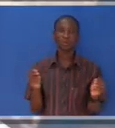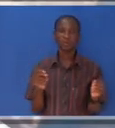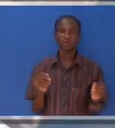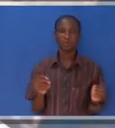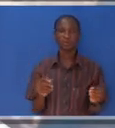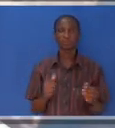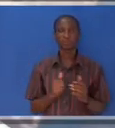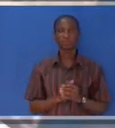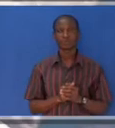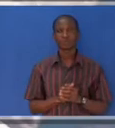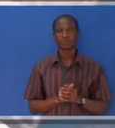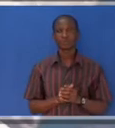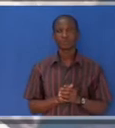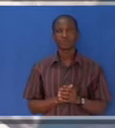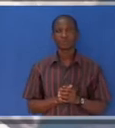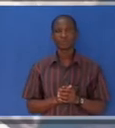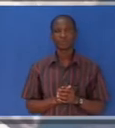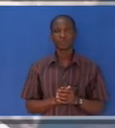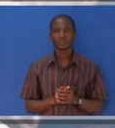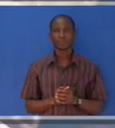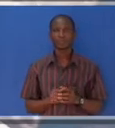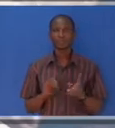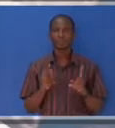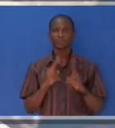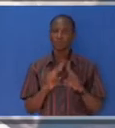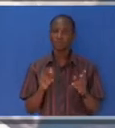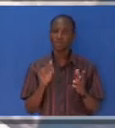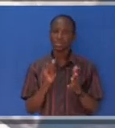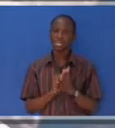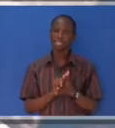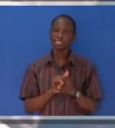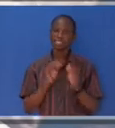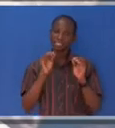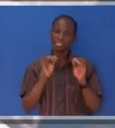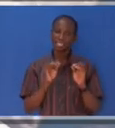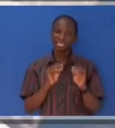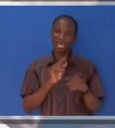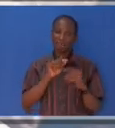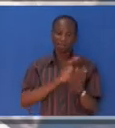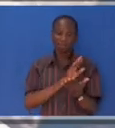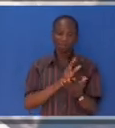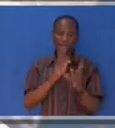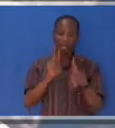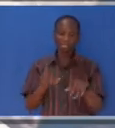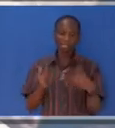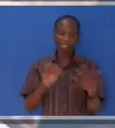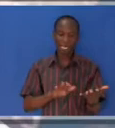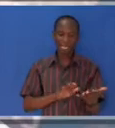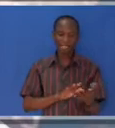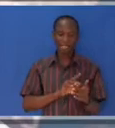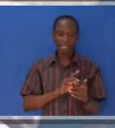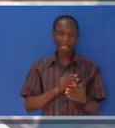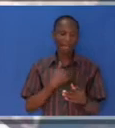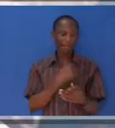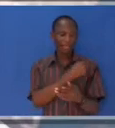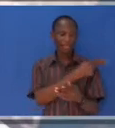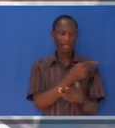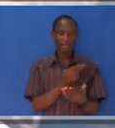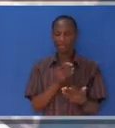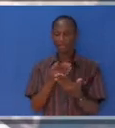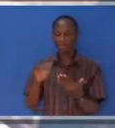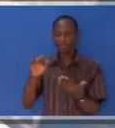Sa in chechira no, enye no kre, eyo sum kakra kabin shise, eye suman sum in chechira. Enfri